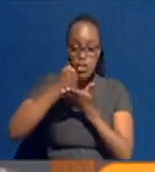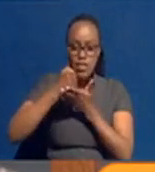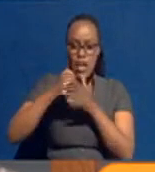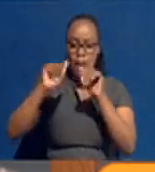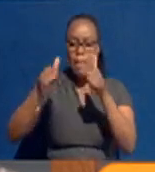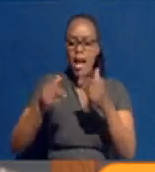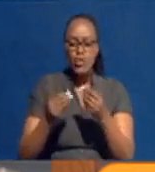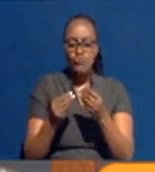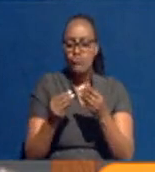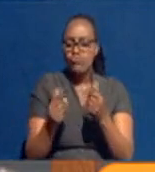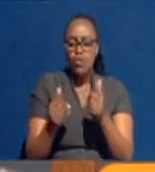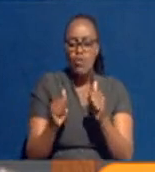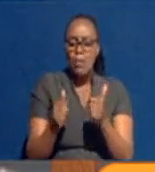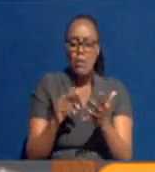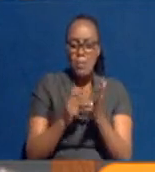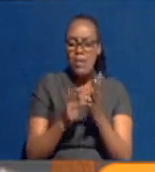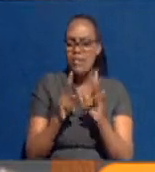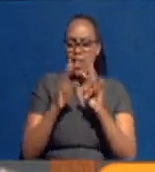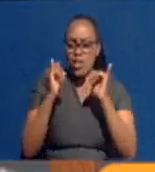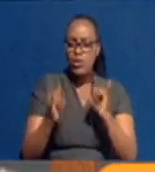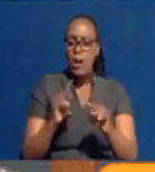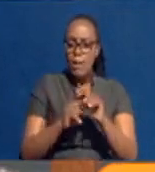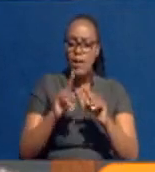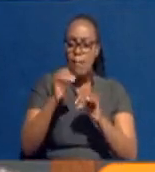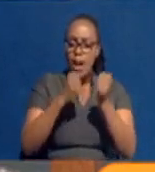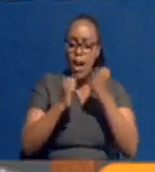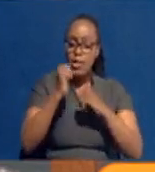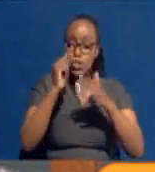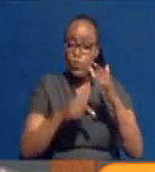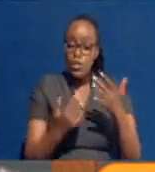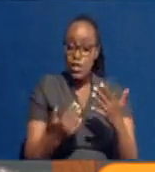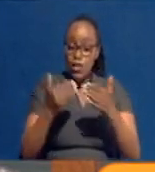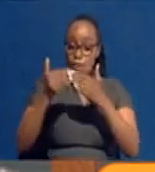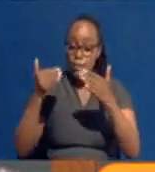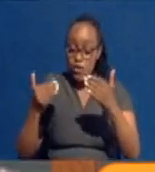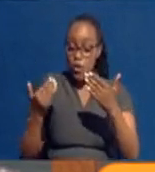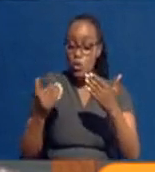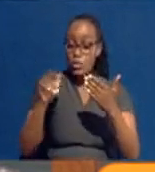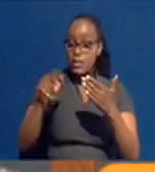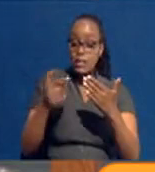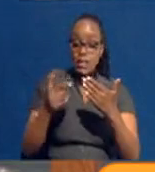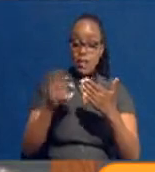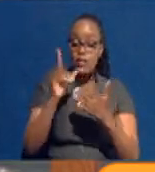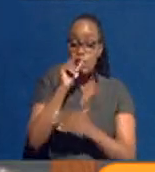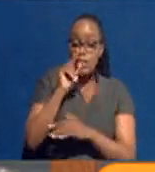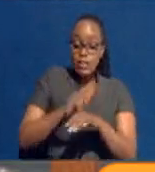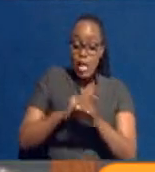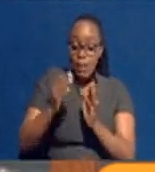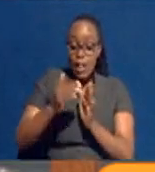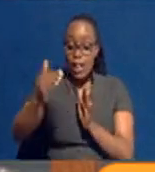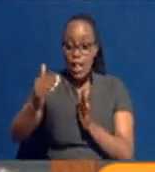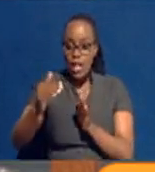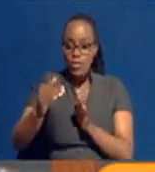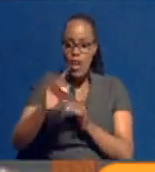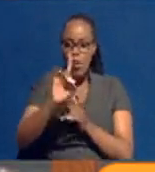not yet dried. But what has been his actions? Even before the ink has dried, he has taken